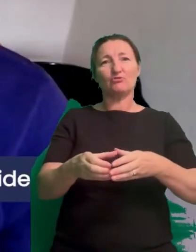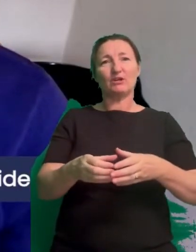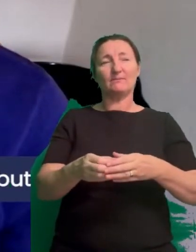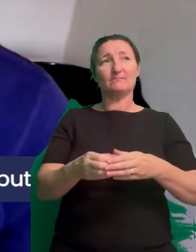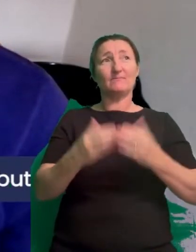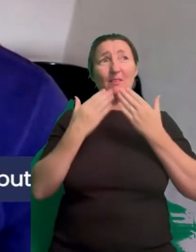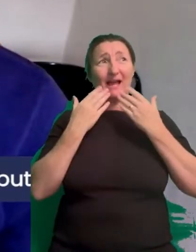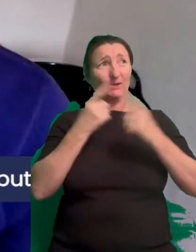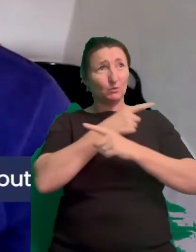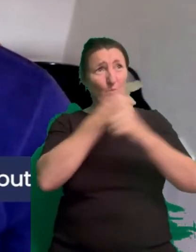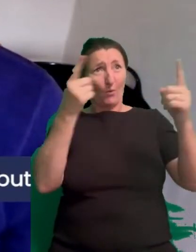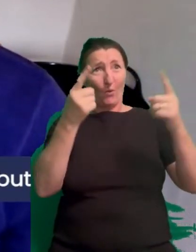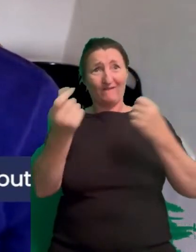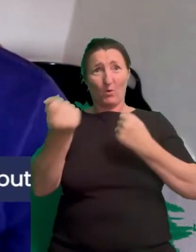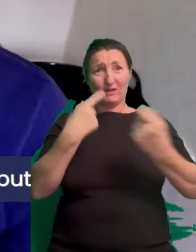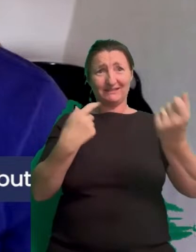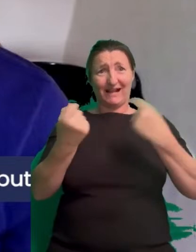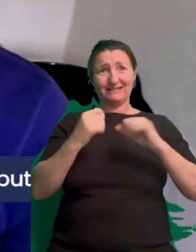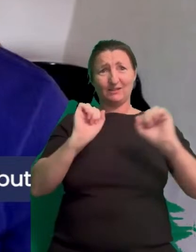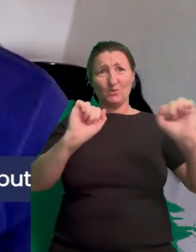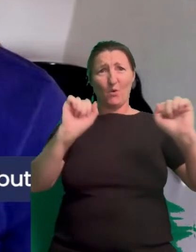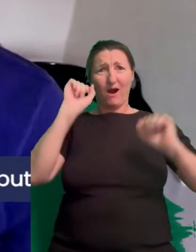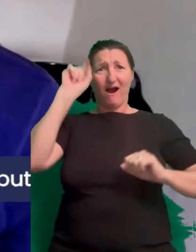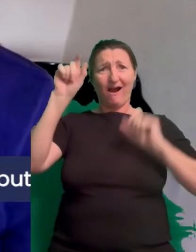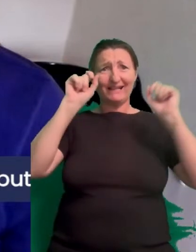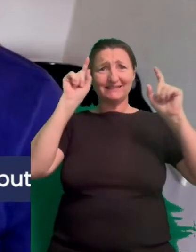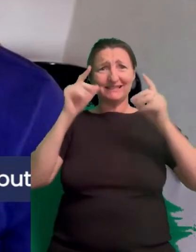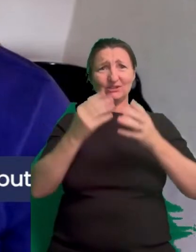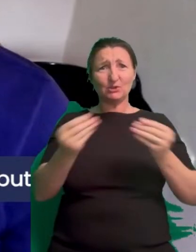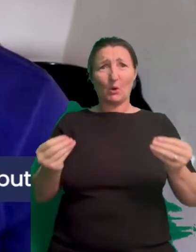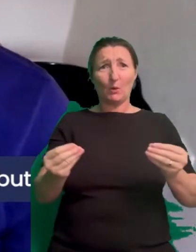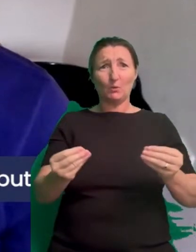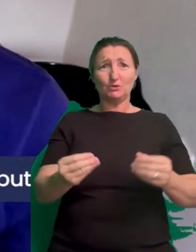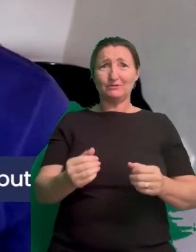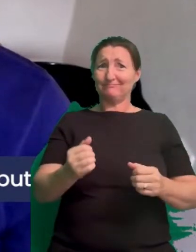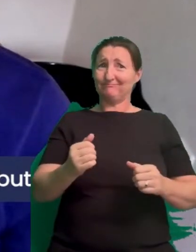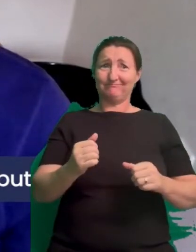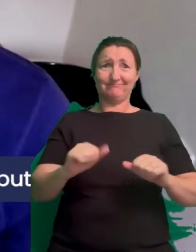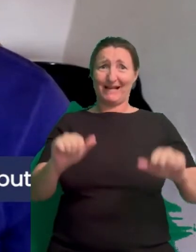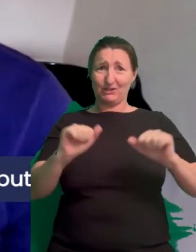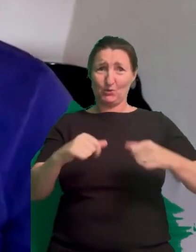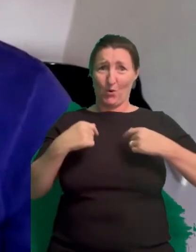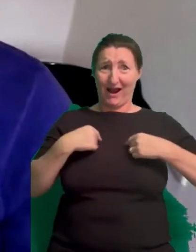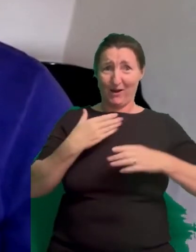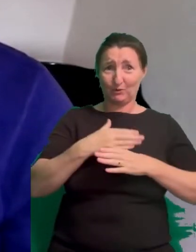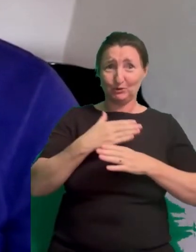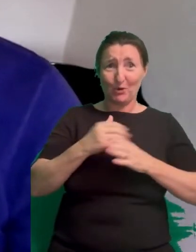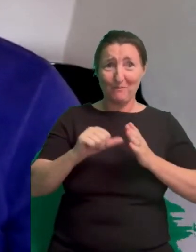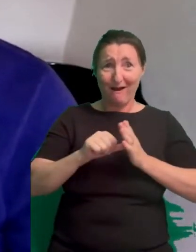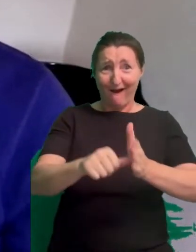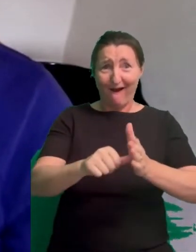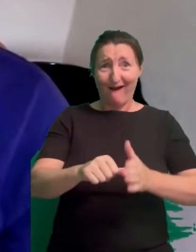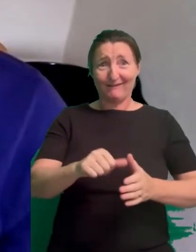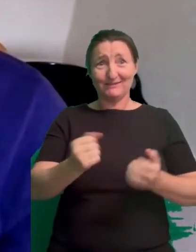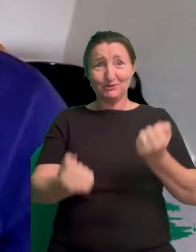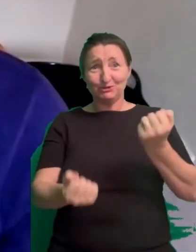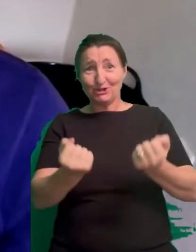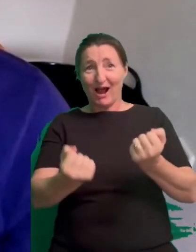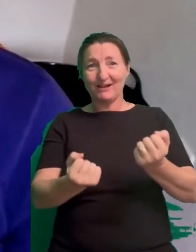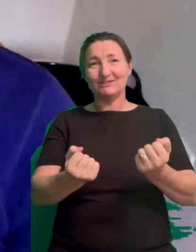their ideas and solutions and making our judges' job difficult, but a lot of fun at the same